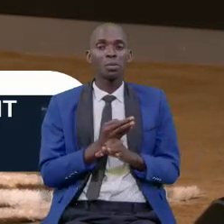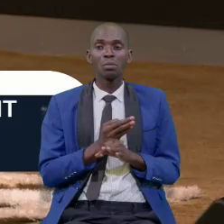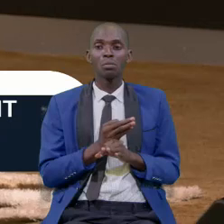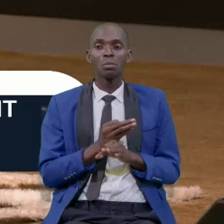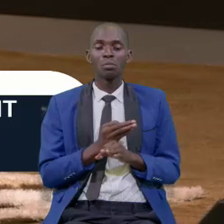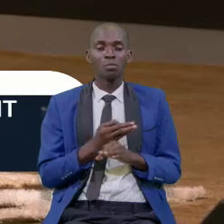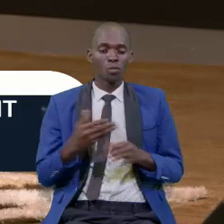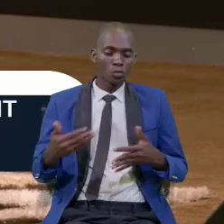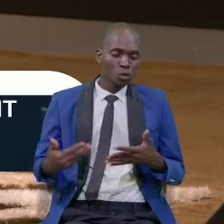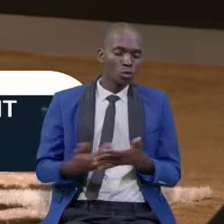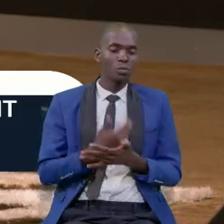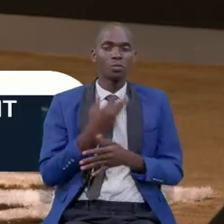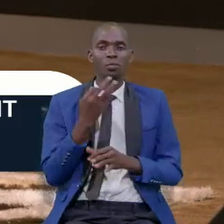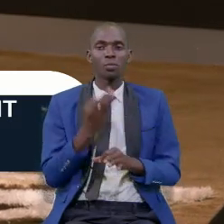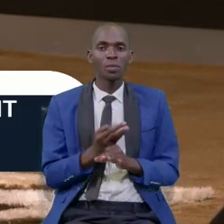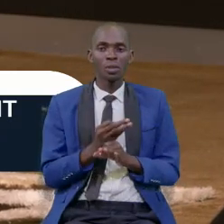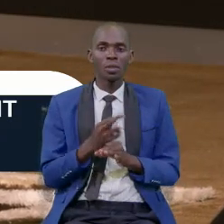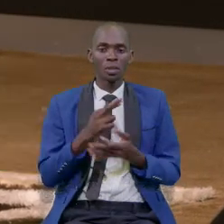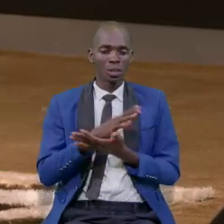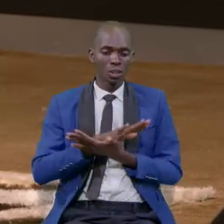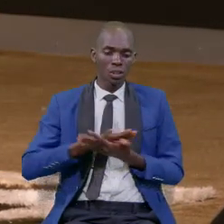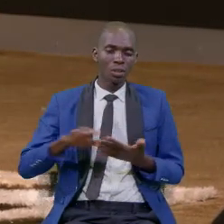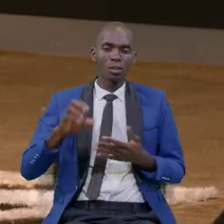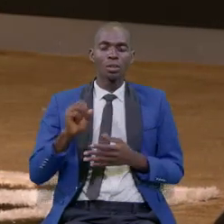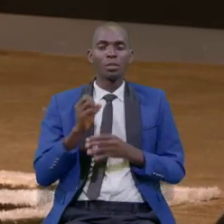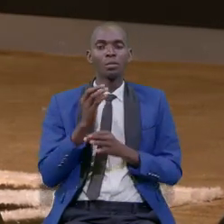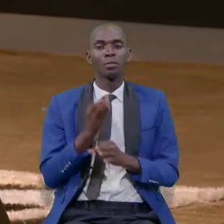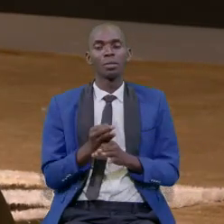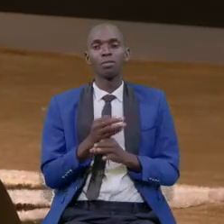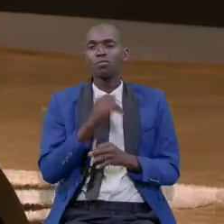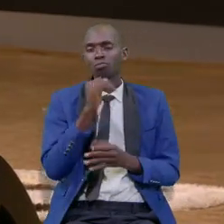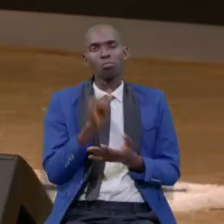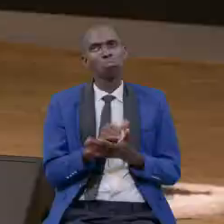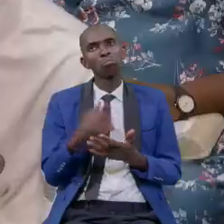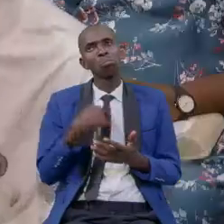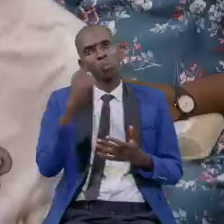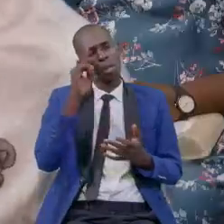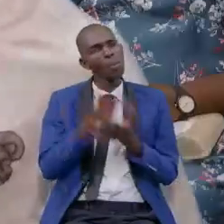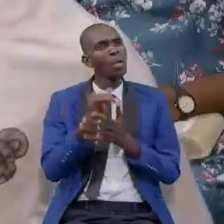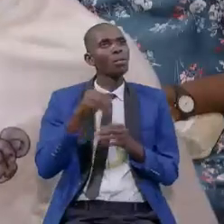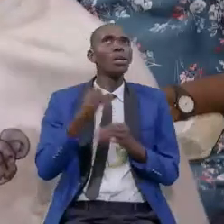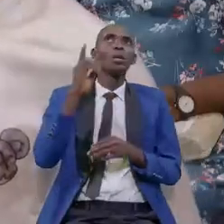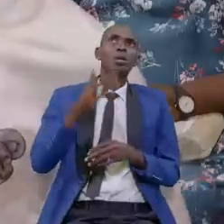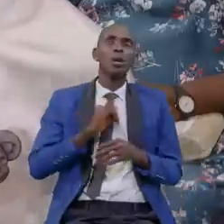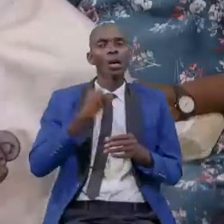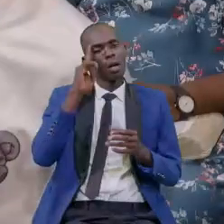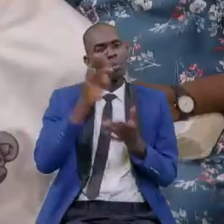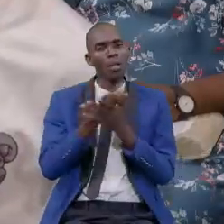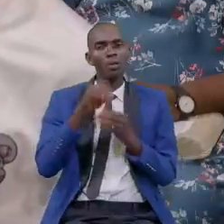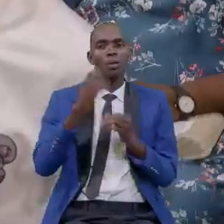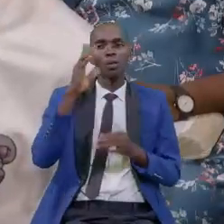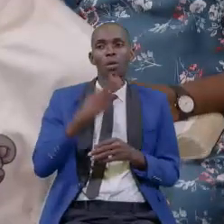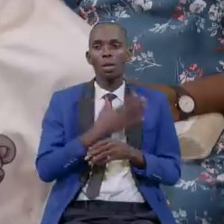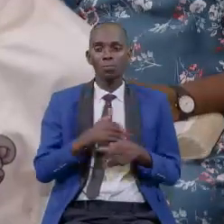regenerating of faith, righteous faith. Not that I believe in God, I believe in God, and she remained